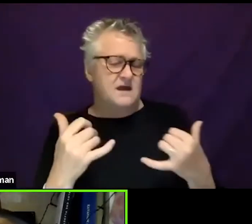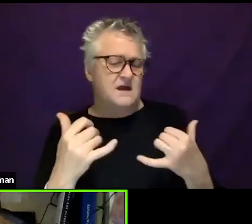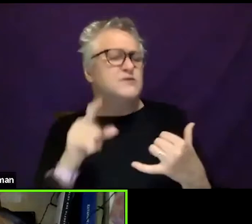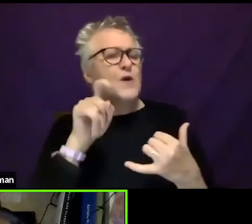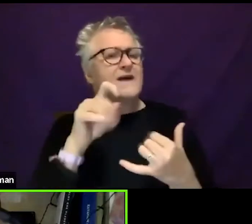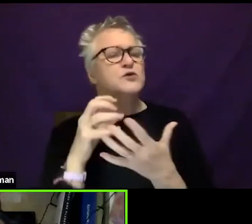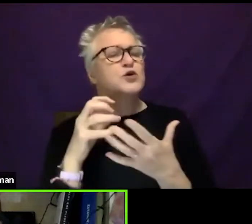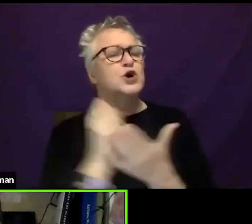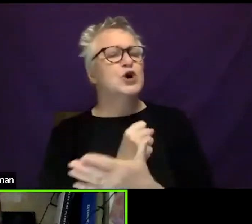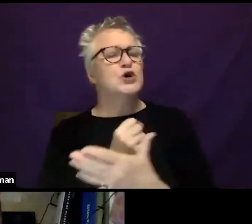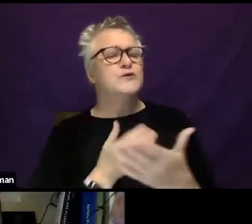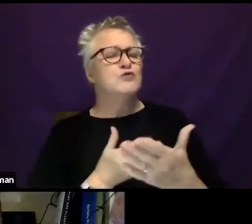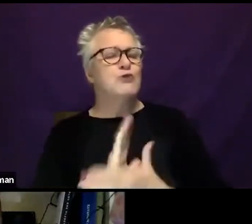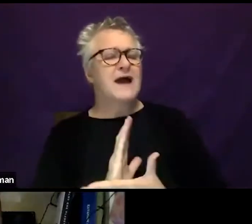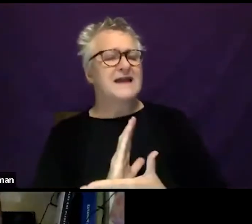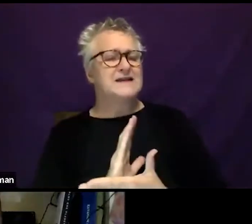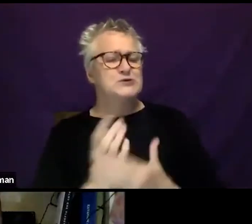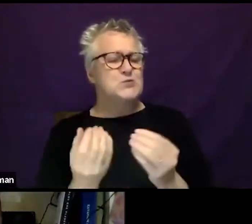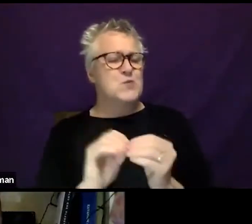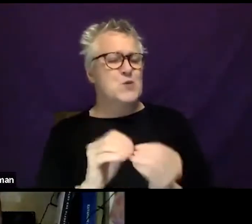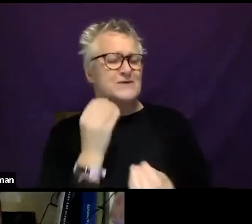see. Okay.